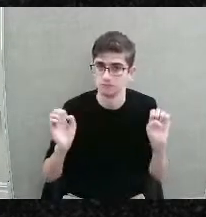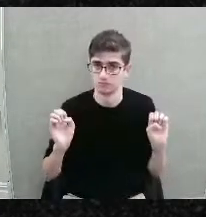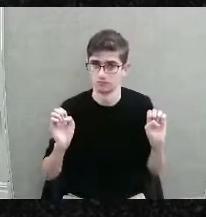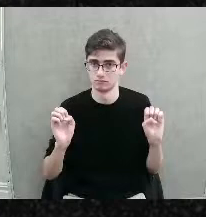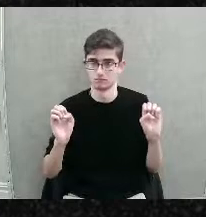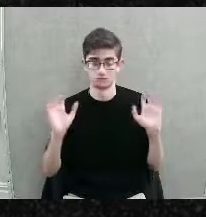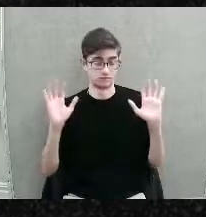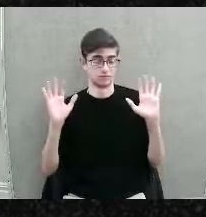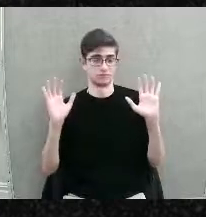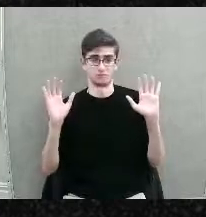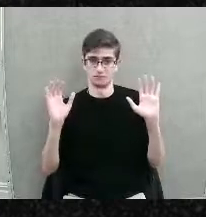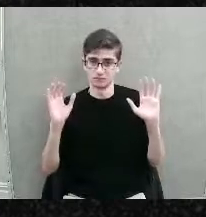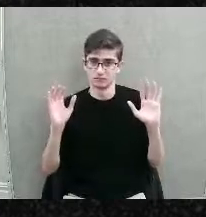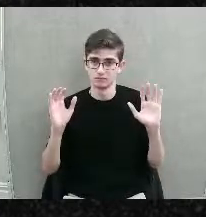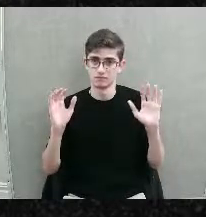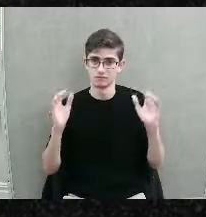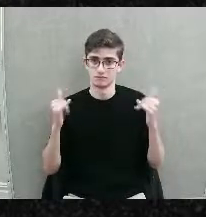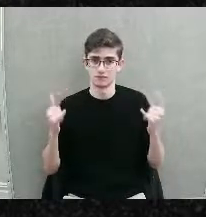very, very